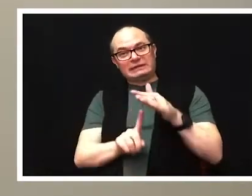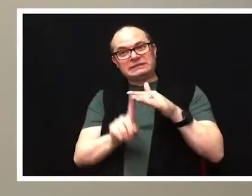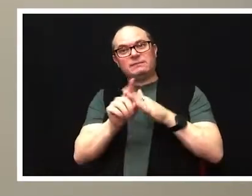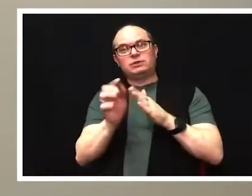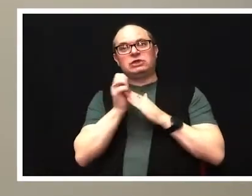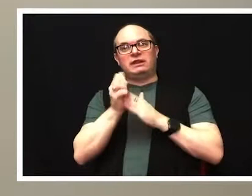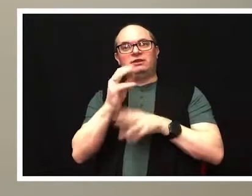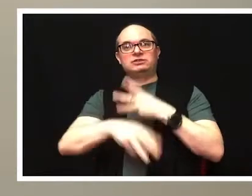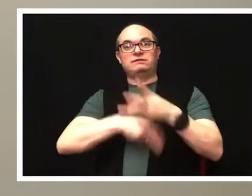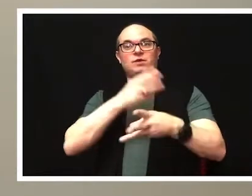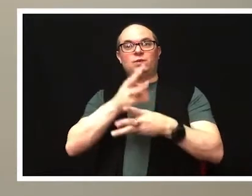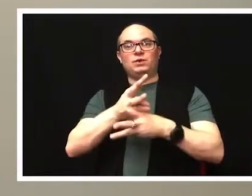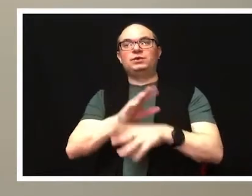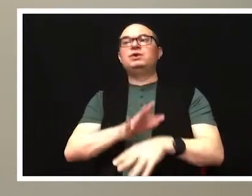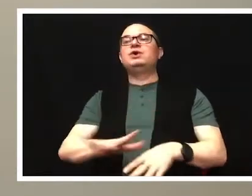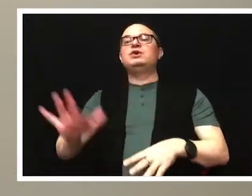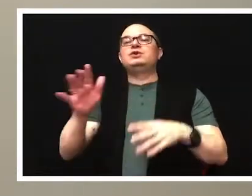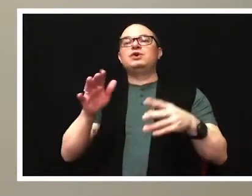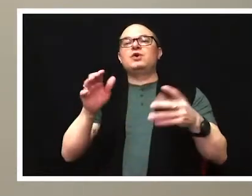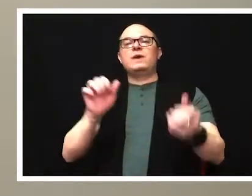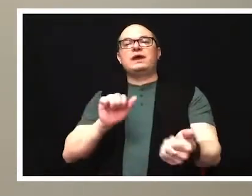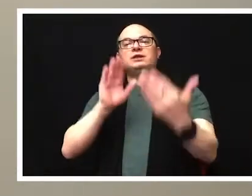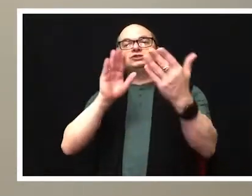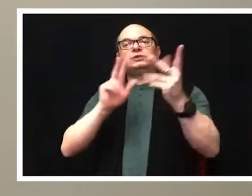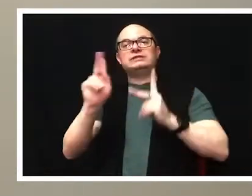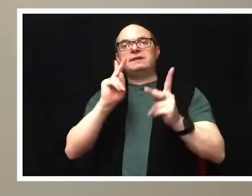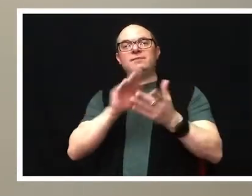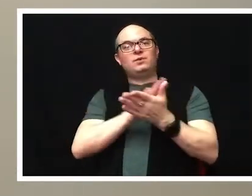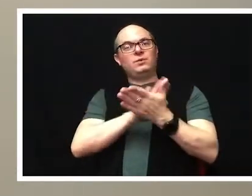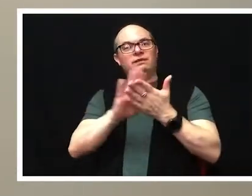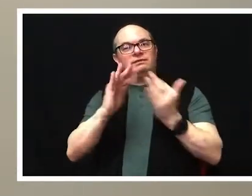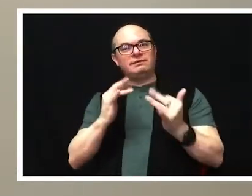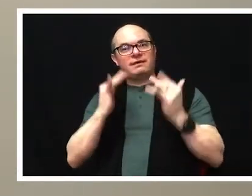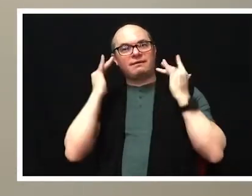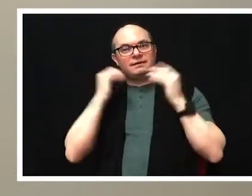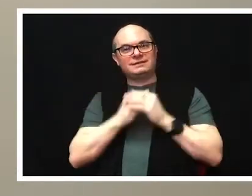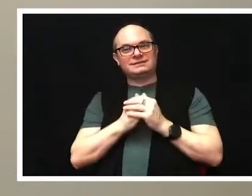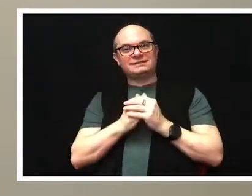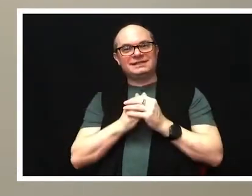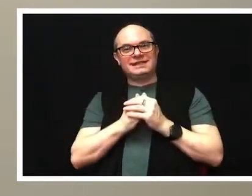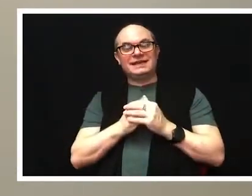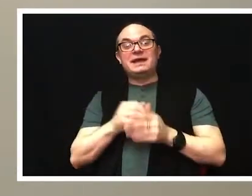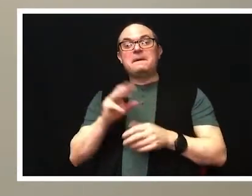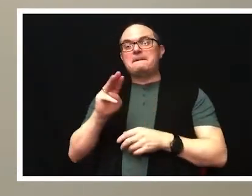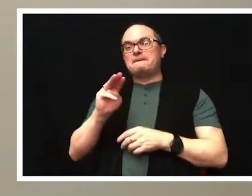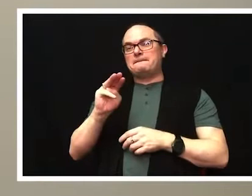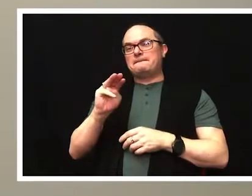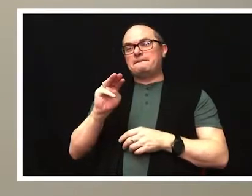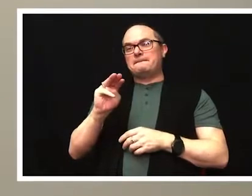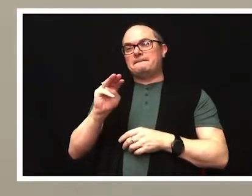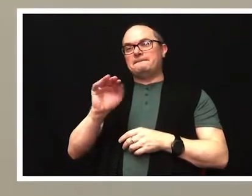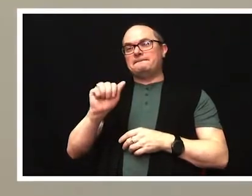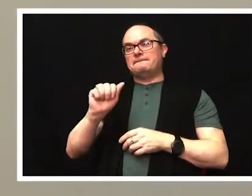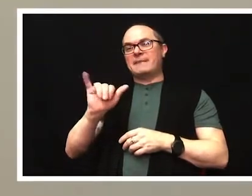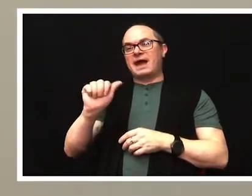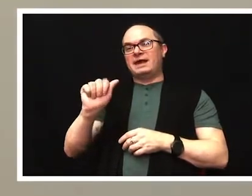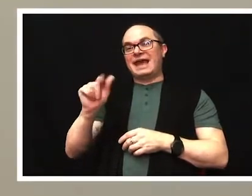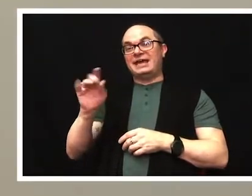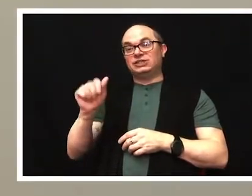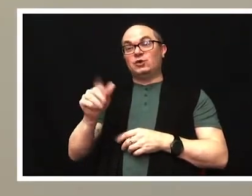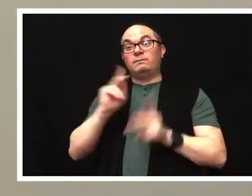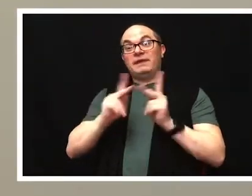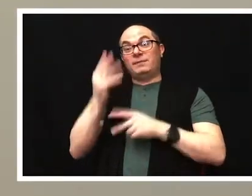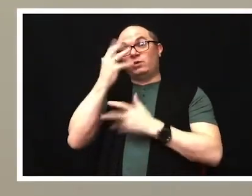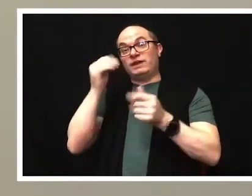leaders of this world, to go out and treat people with kindness. Everyone has heard Maya Angelou's famous quote that people will forget